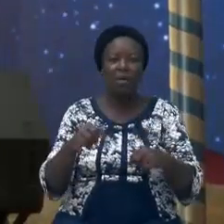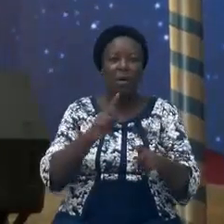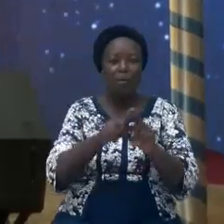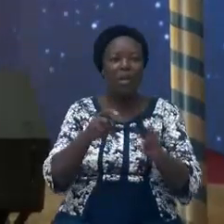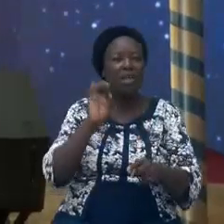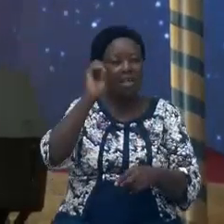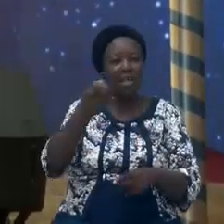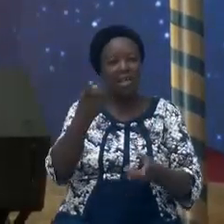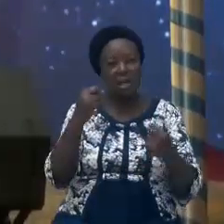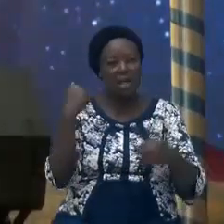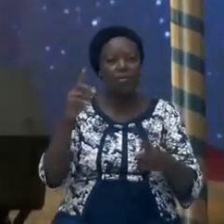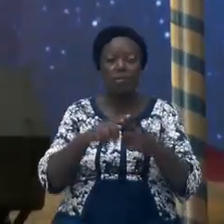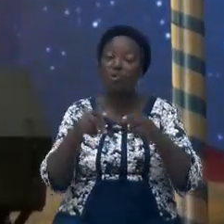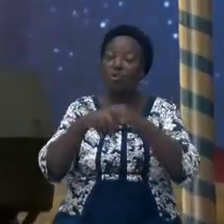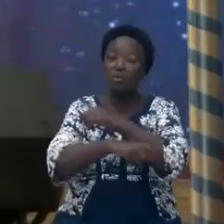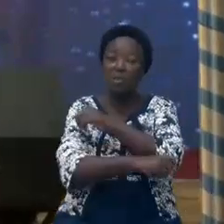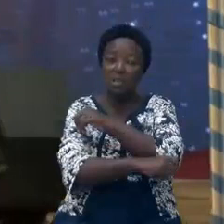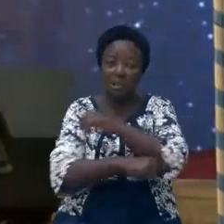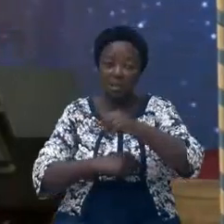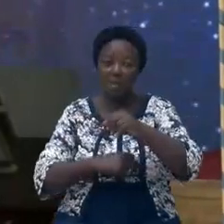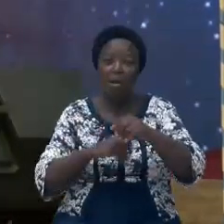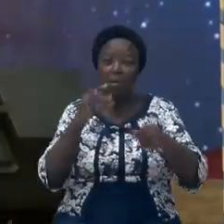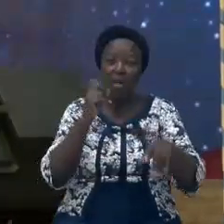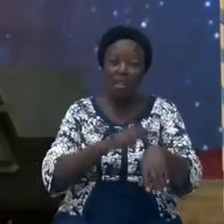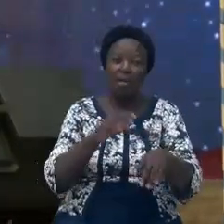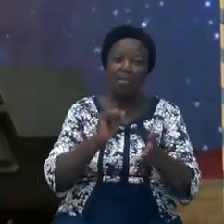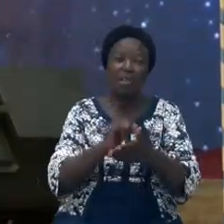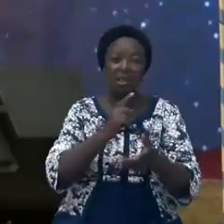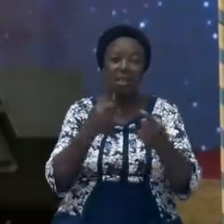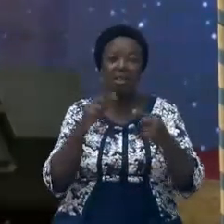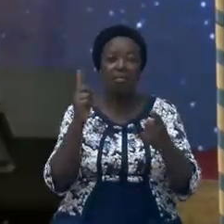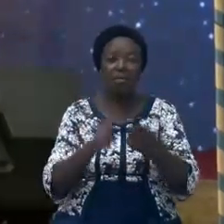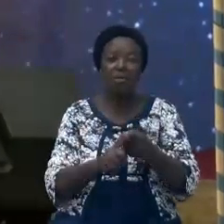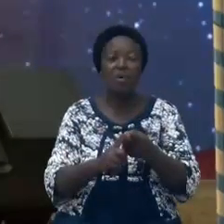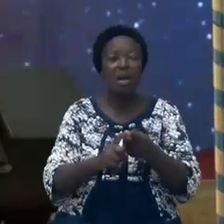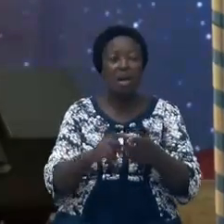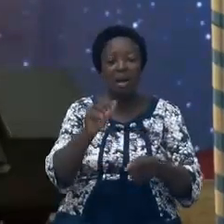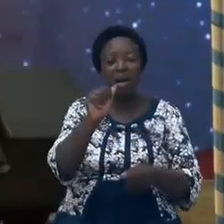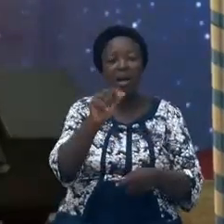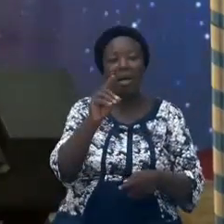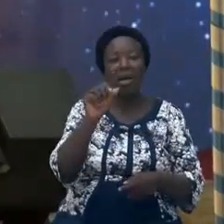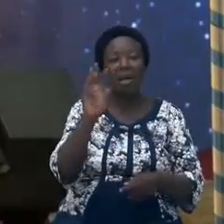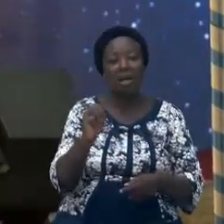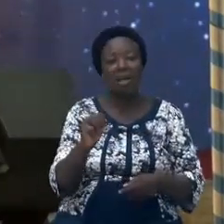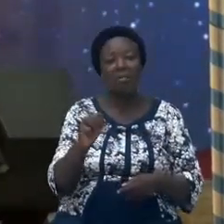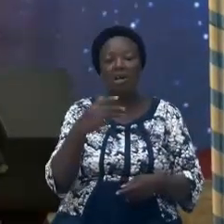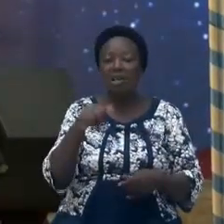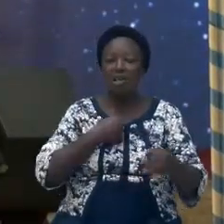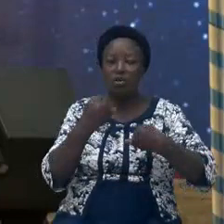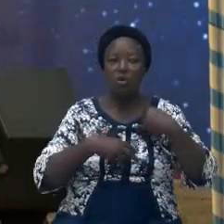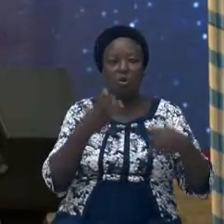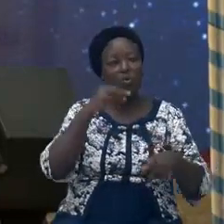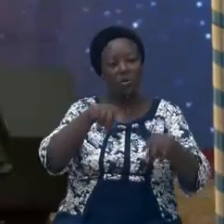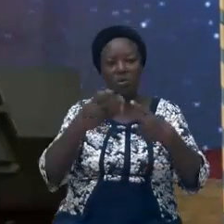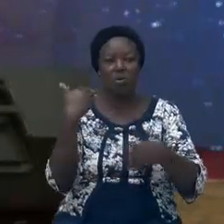Lord before he came. He came to steal. By the time he came to Eve and Adam,